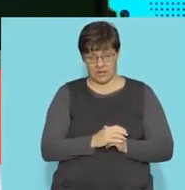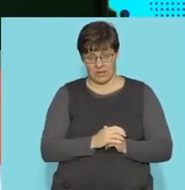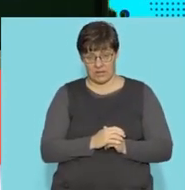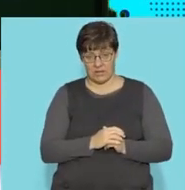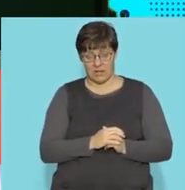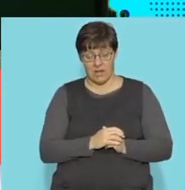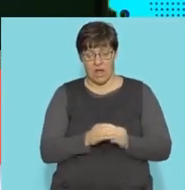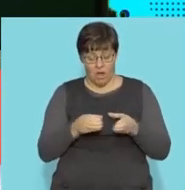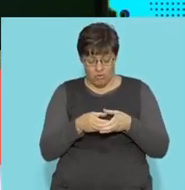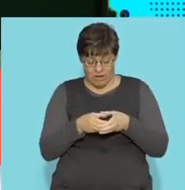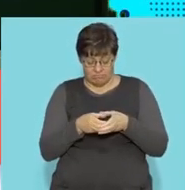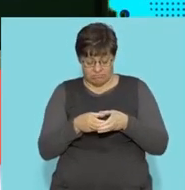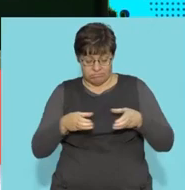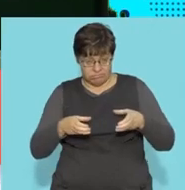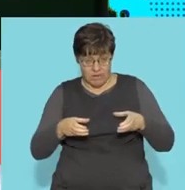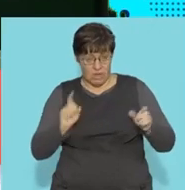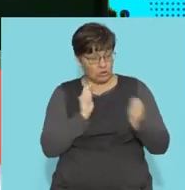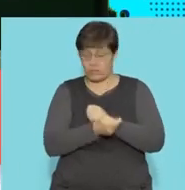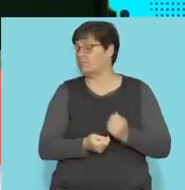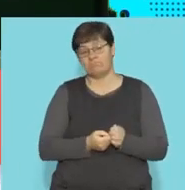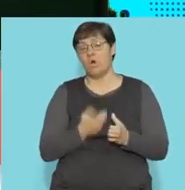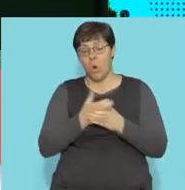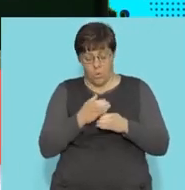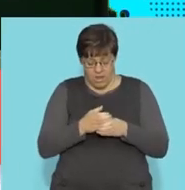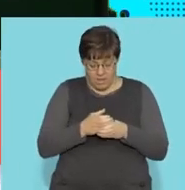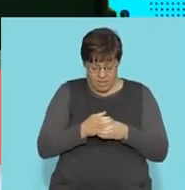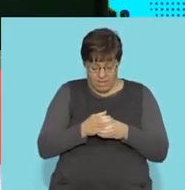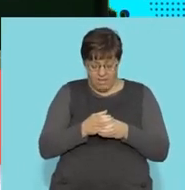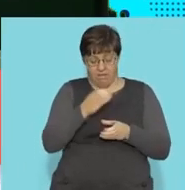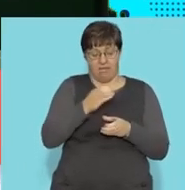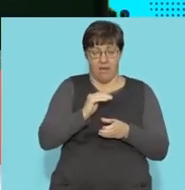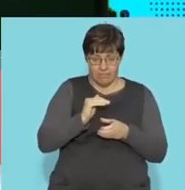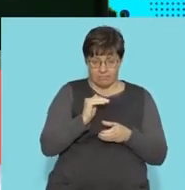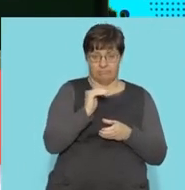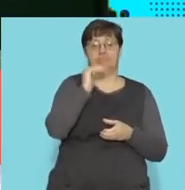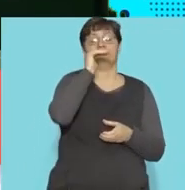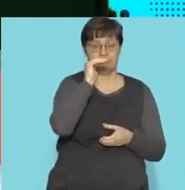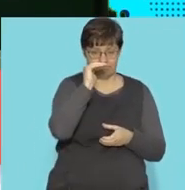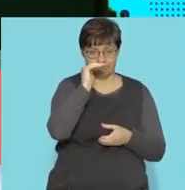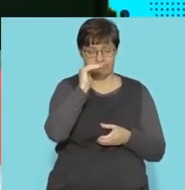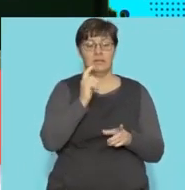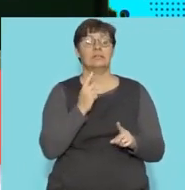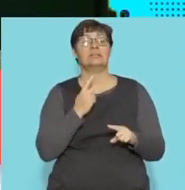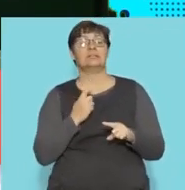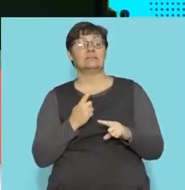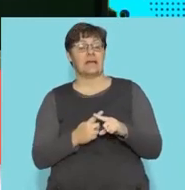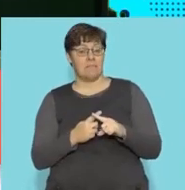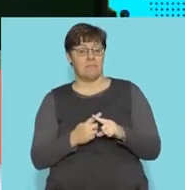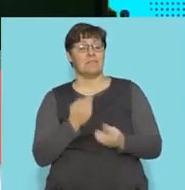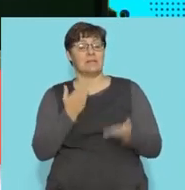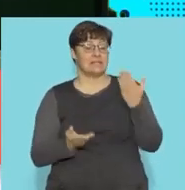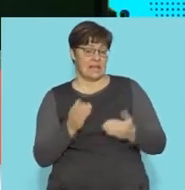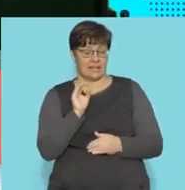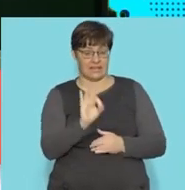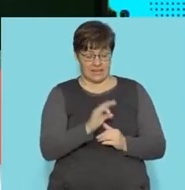also changing the radius by a scale factor of 3. So only my height would it be multiplied by a